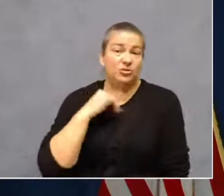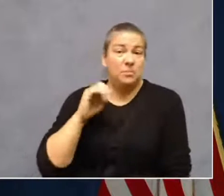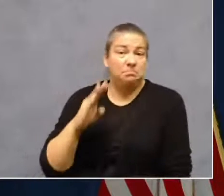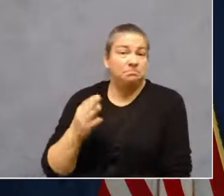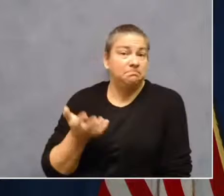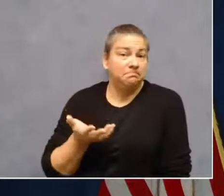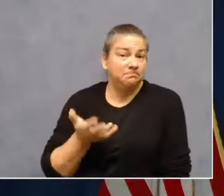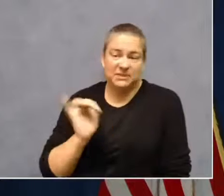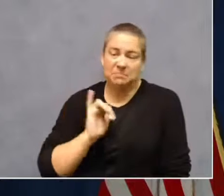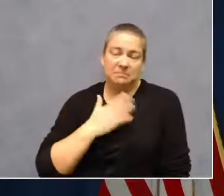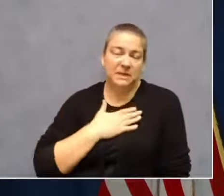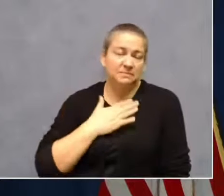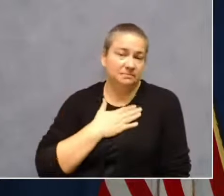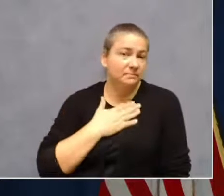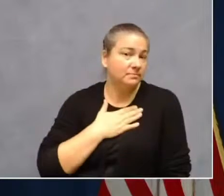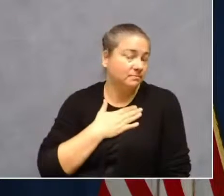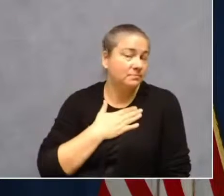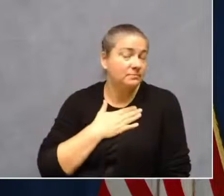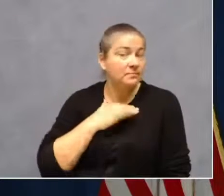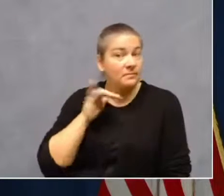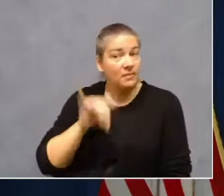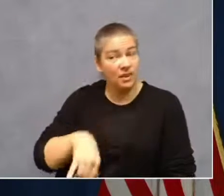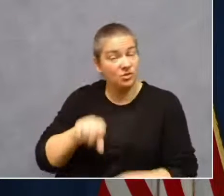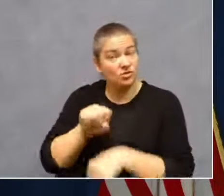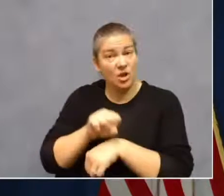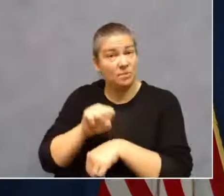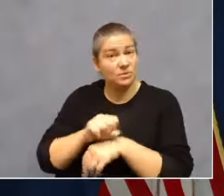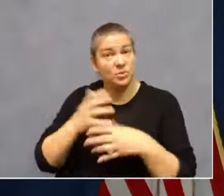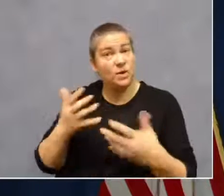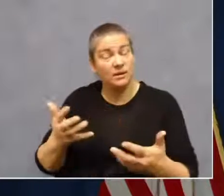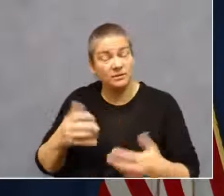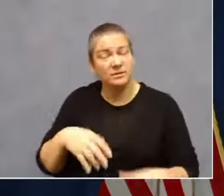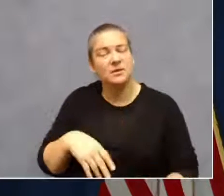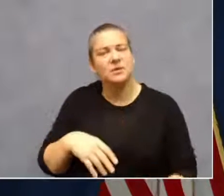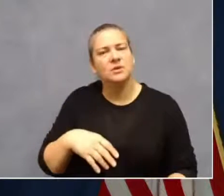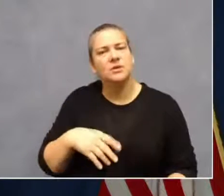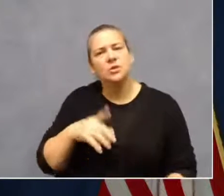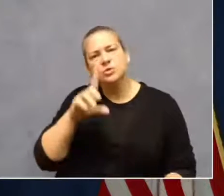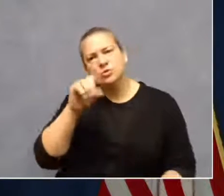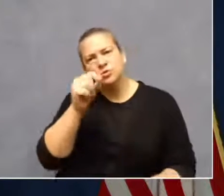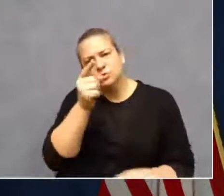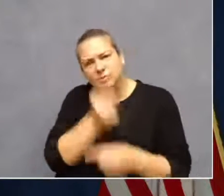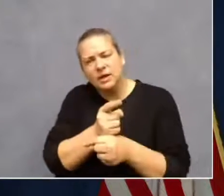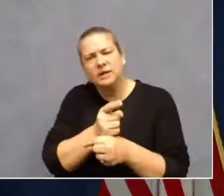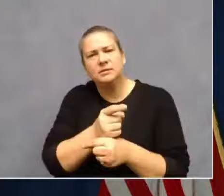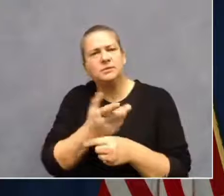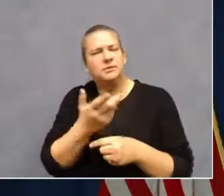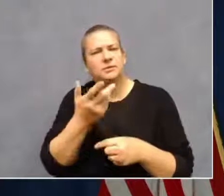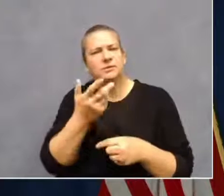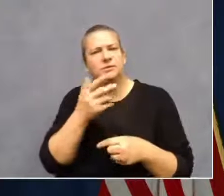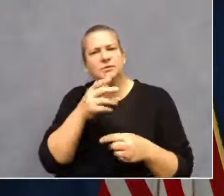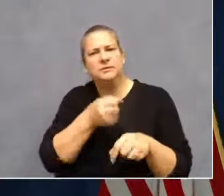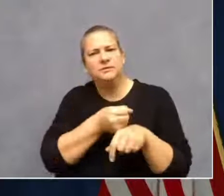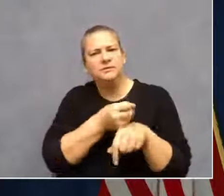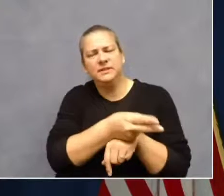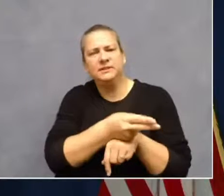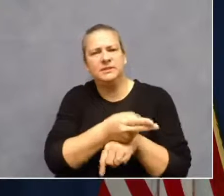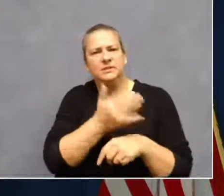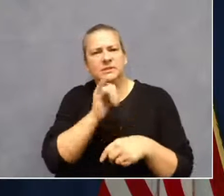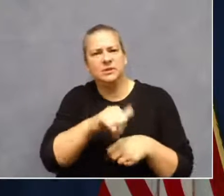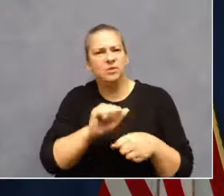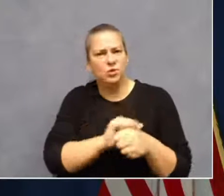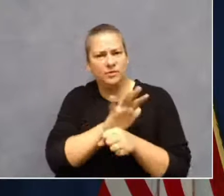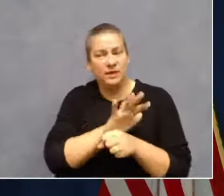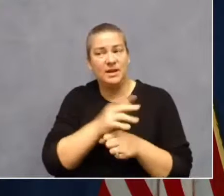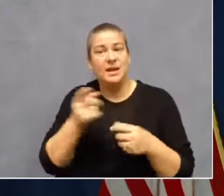do. And that job is to do what it takes to defeat COVID-19, to cut down on your contacts, to spend that next week